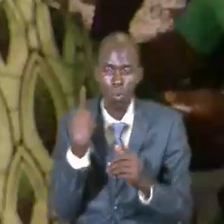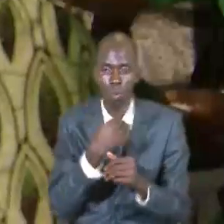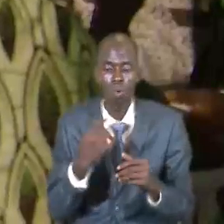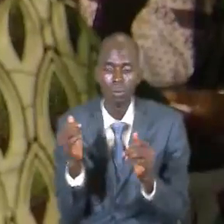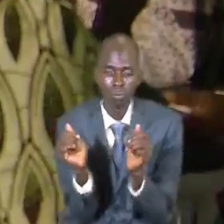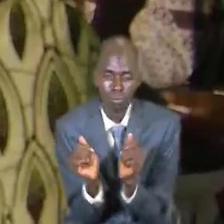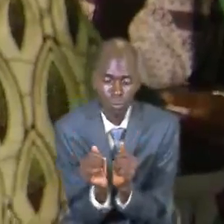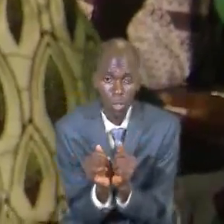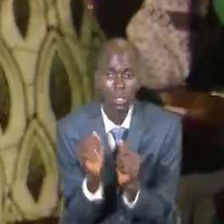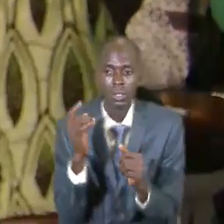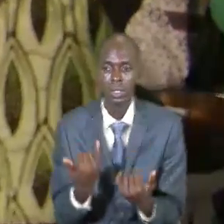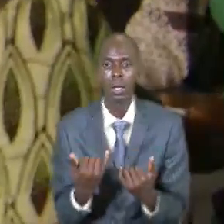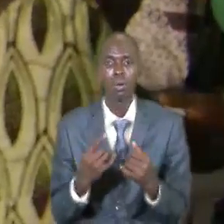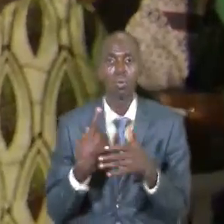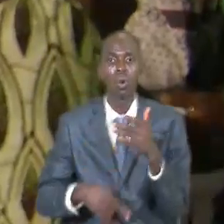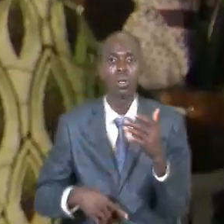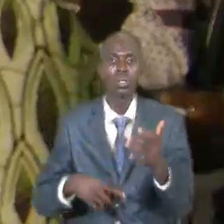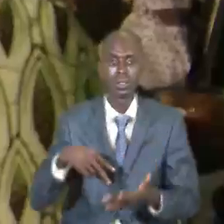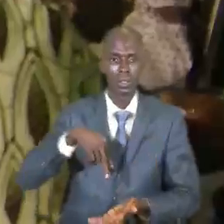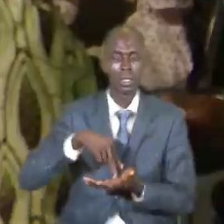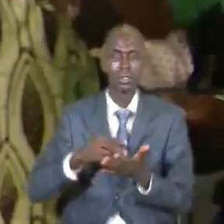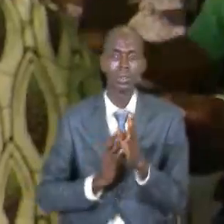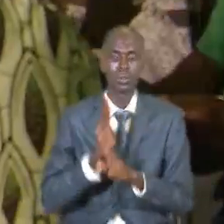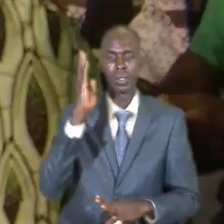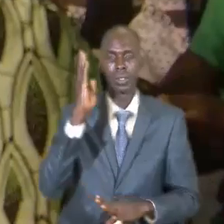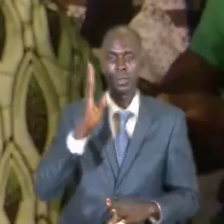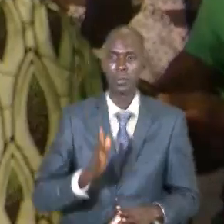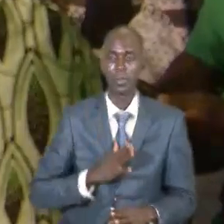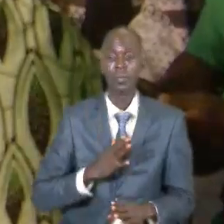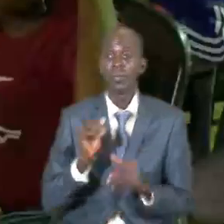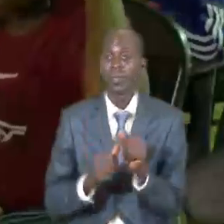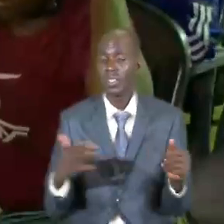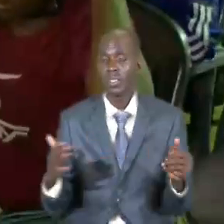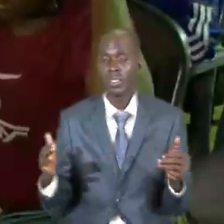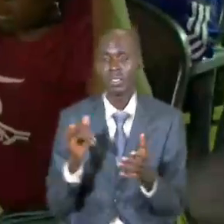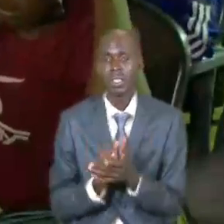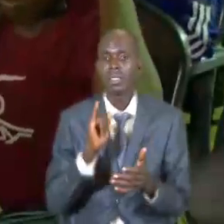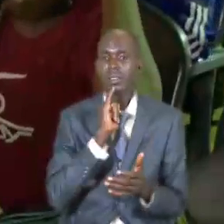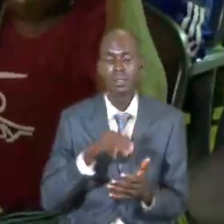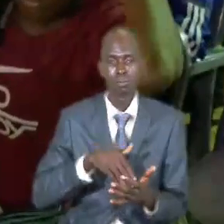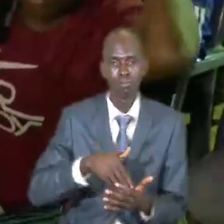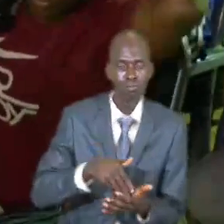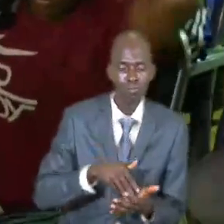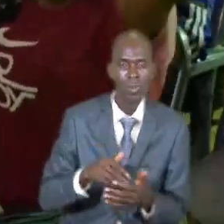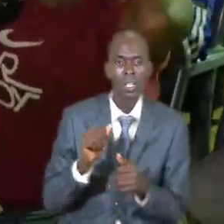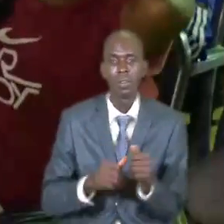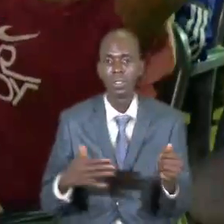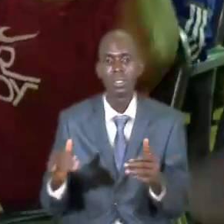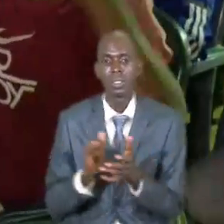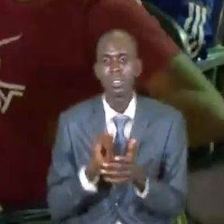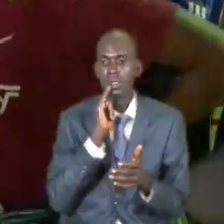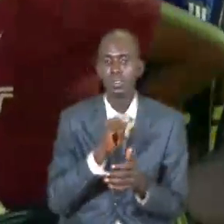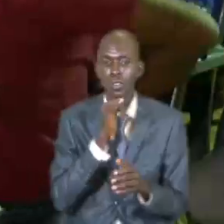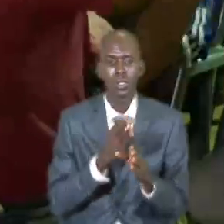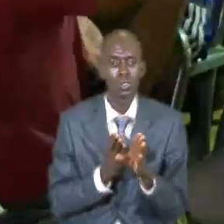enough. Everything that is bent in your life, everything that is crooked in your life, everything that is upside